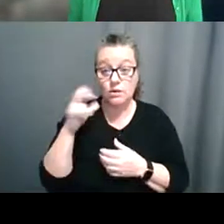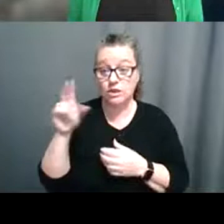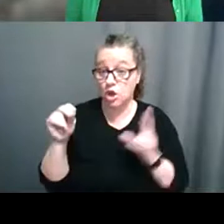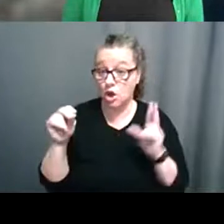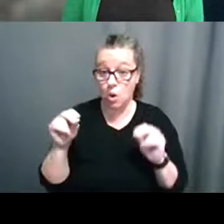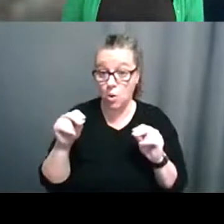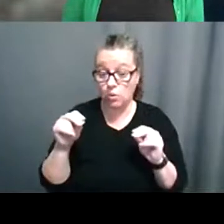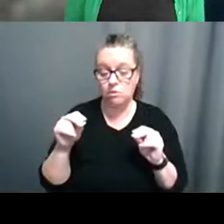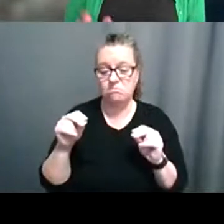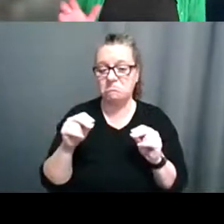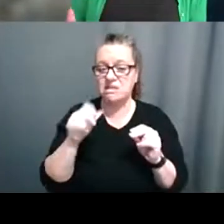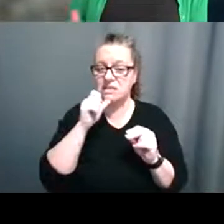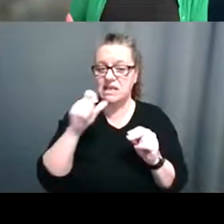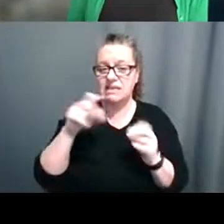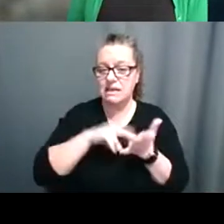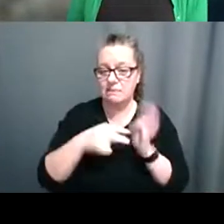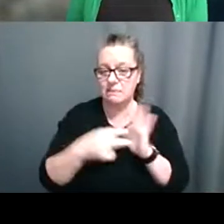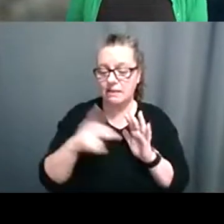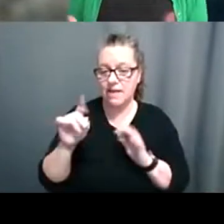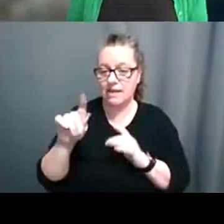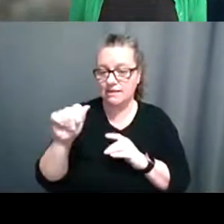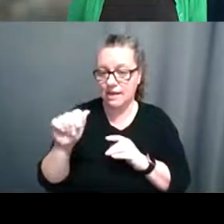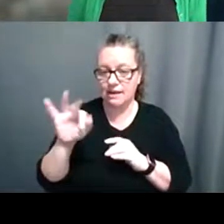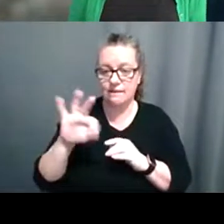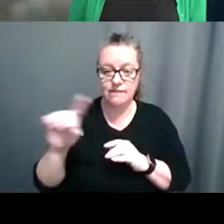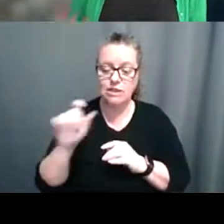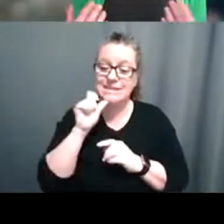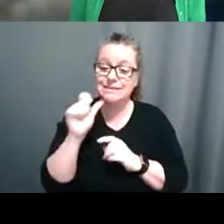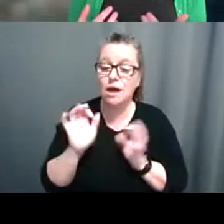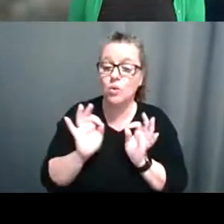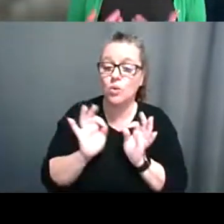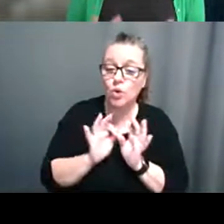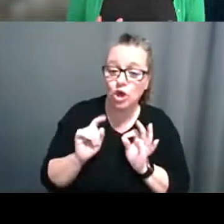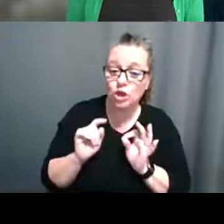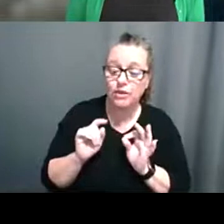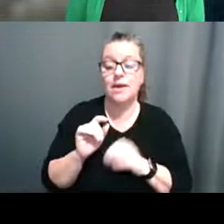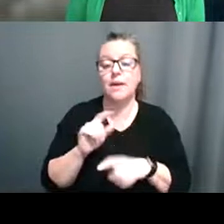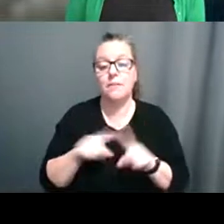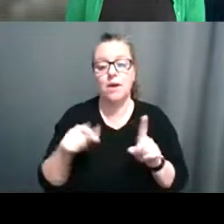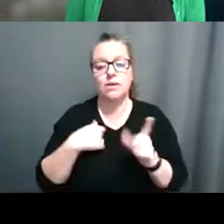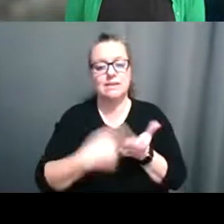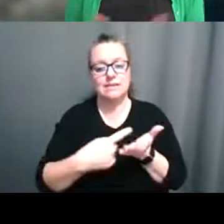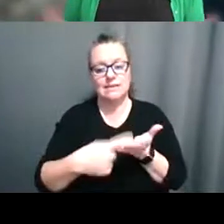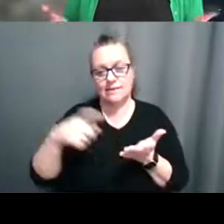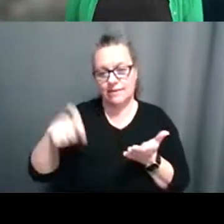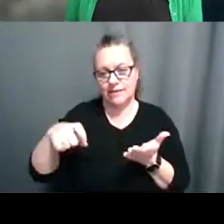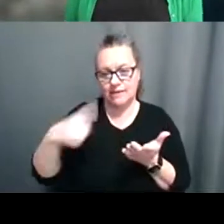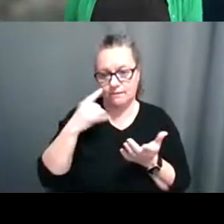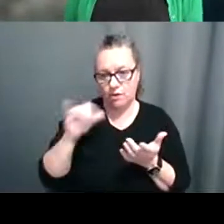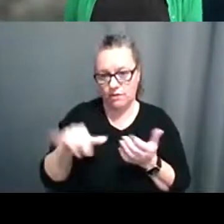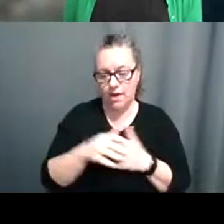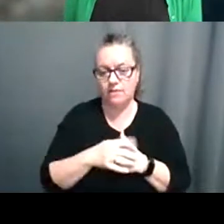doesn't necessarily mean that that data field is not worthy, but we did discuss the need for it.